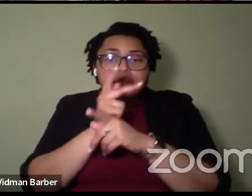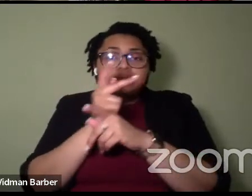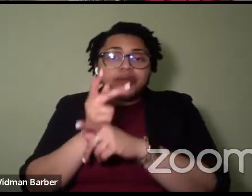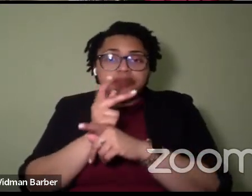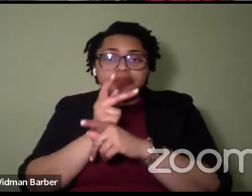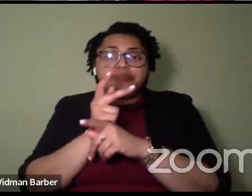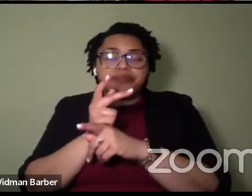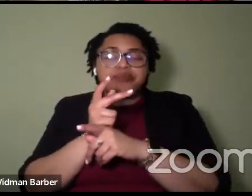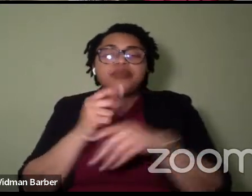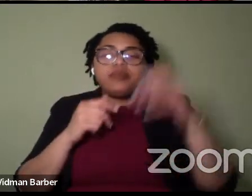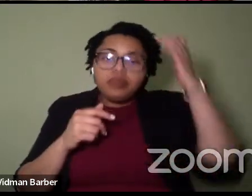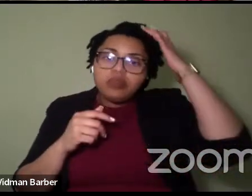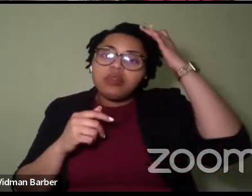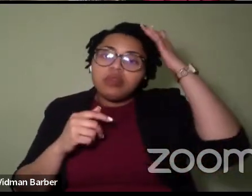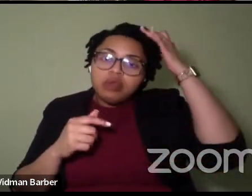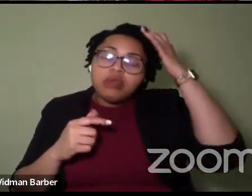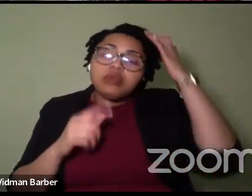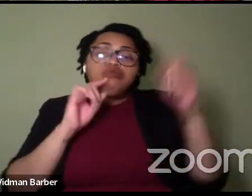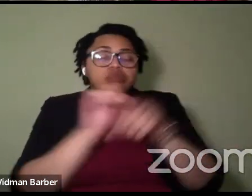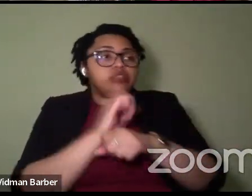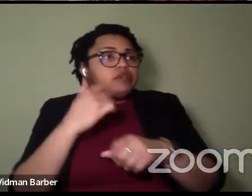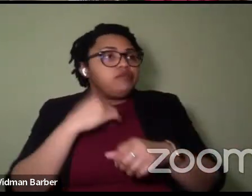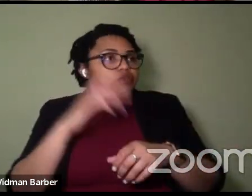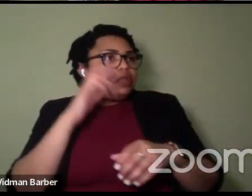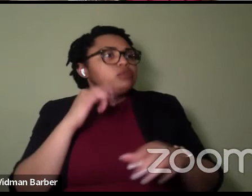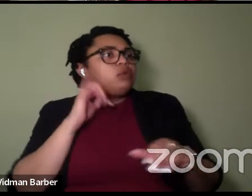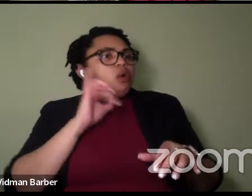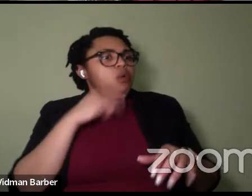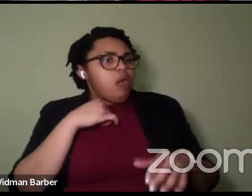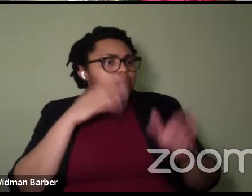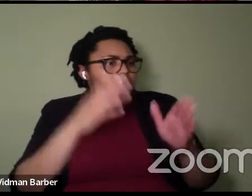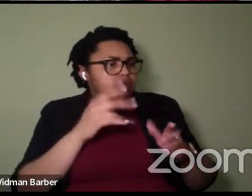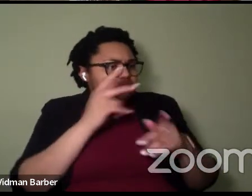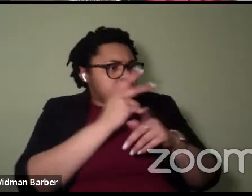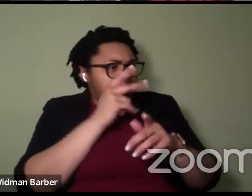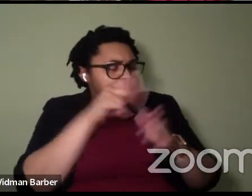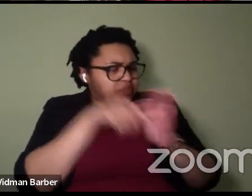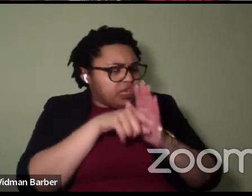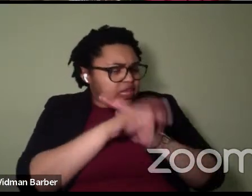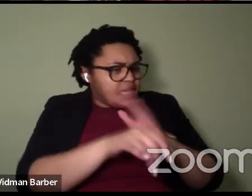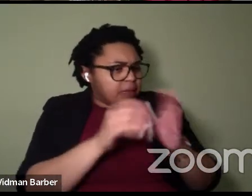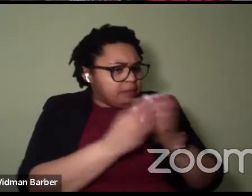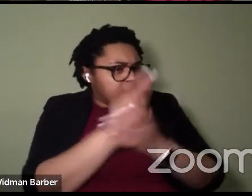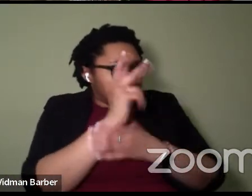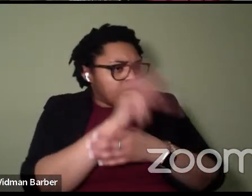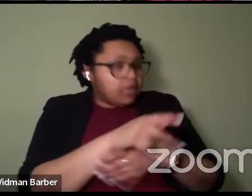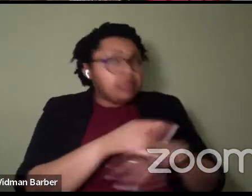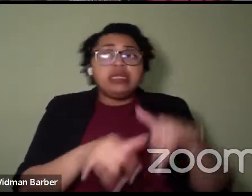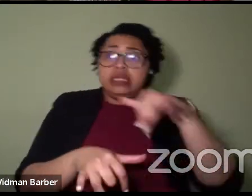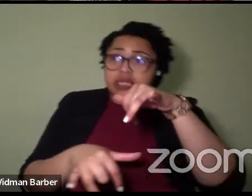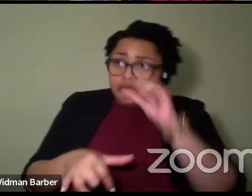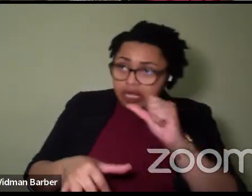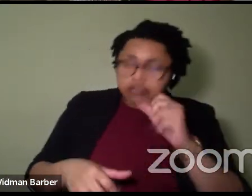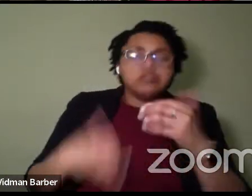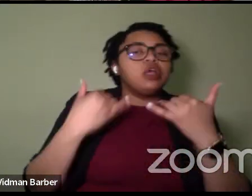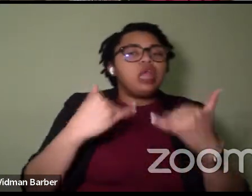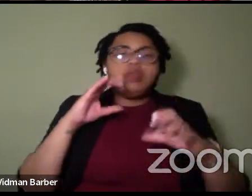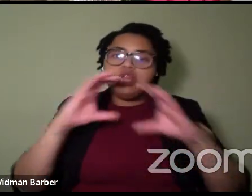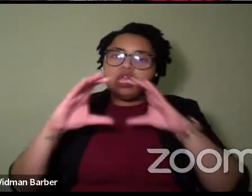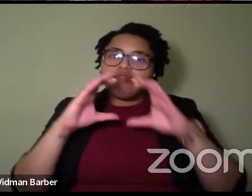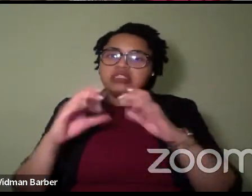it's you. And now we need to have the conversation about what that means. So it really was a way to get around the frustration of